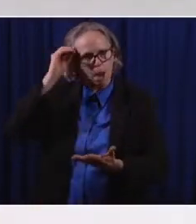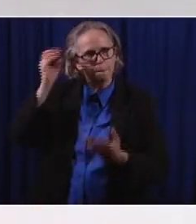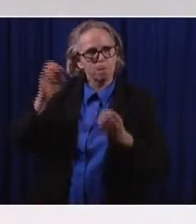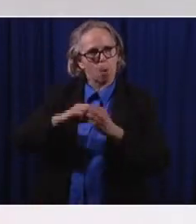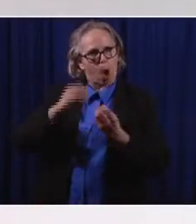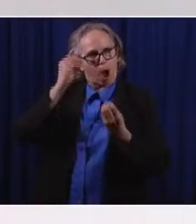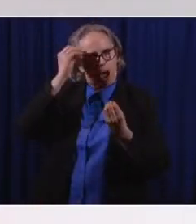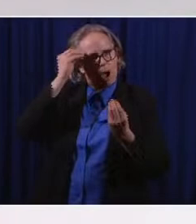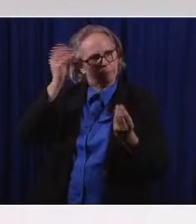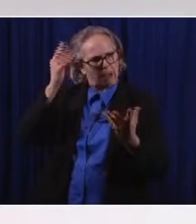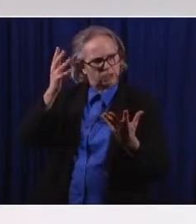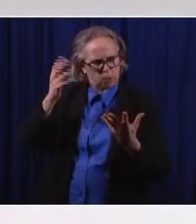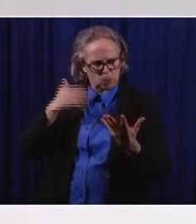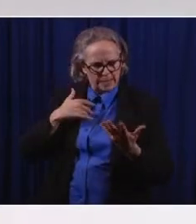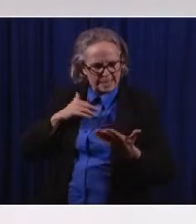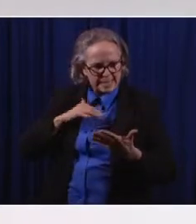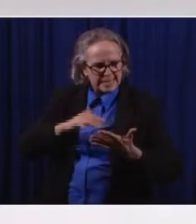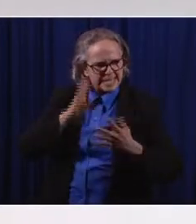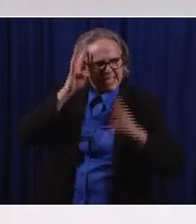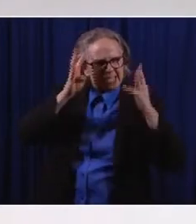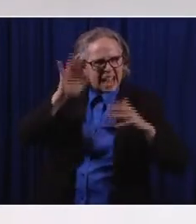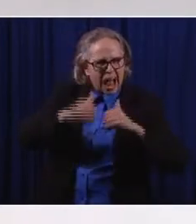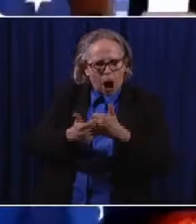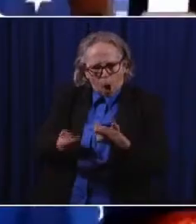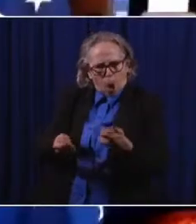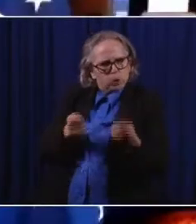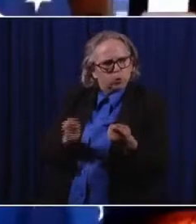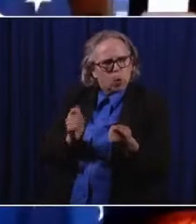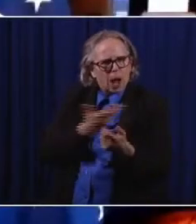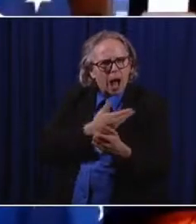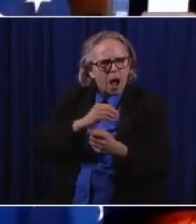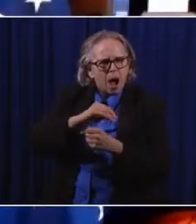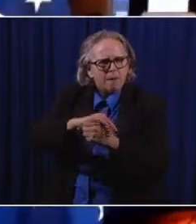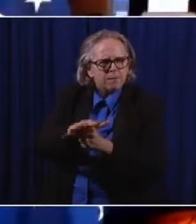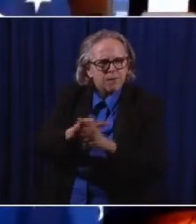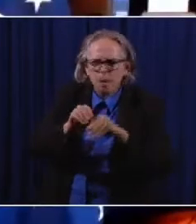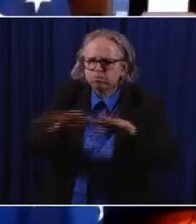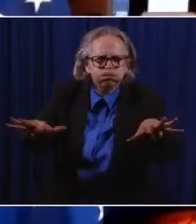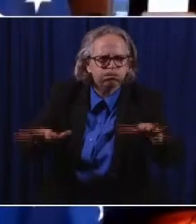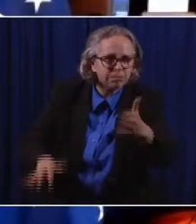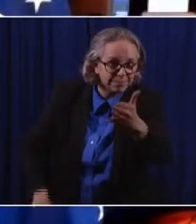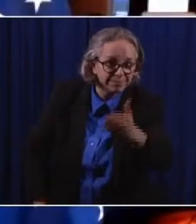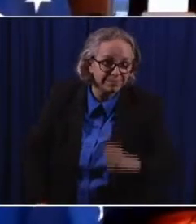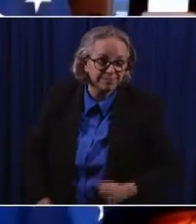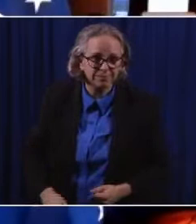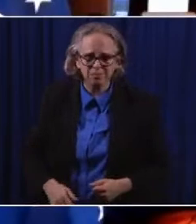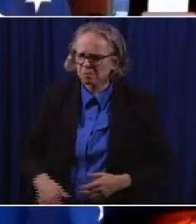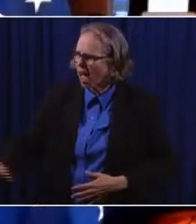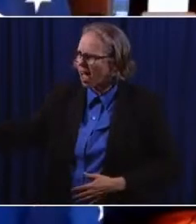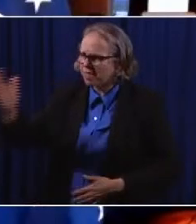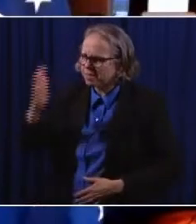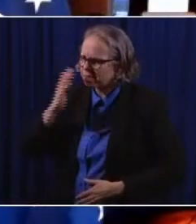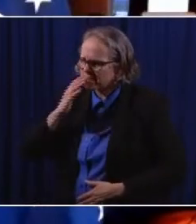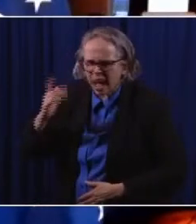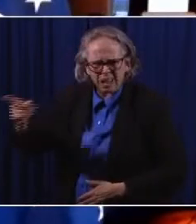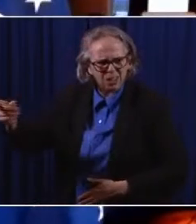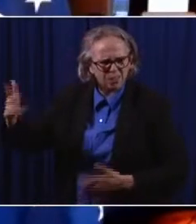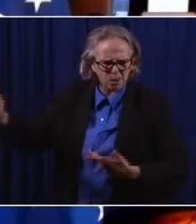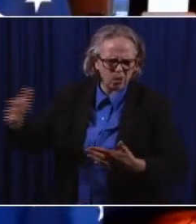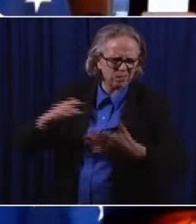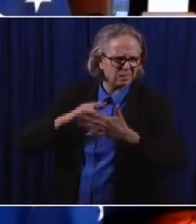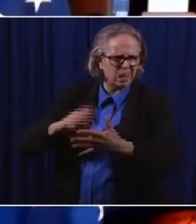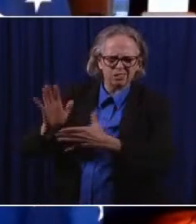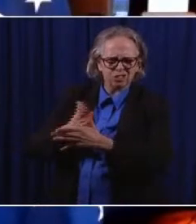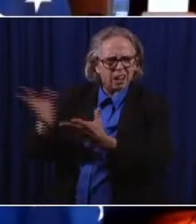those questions. Great. Well, thanks for doing the study for us and for joining us today. I